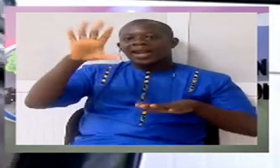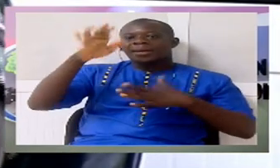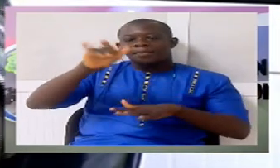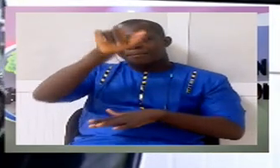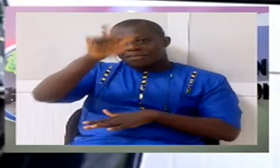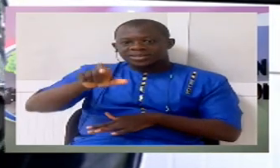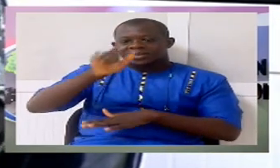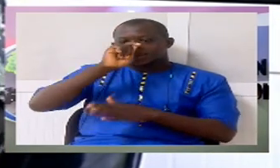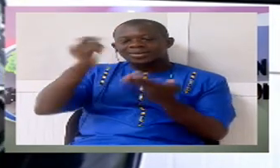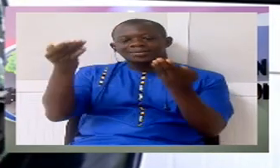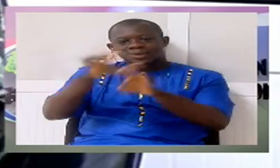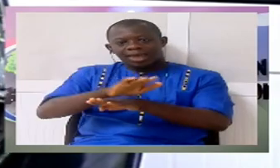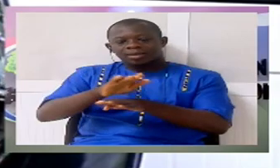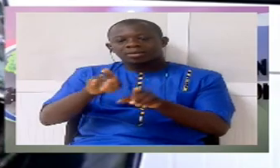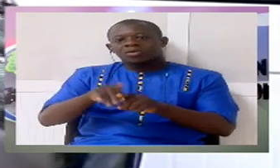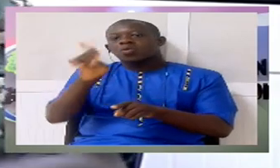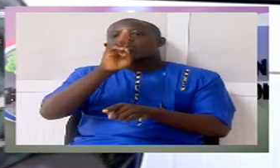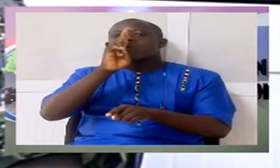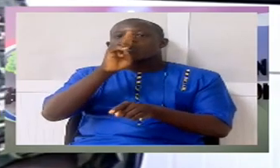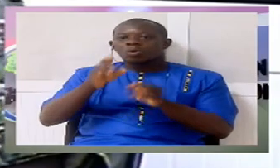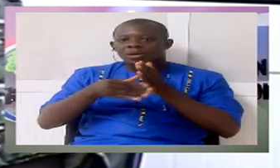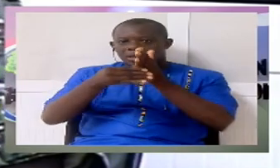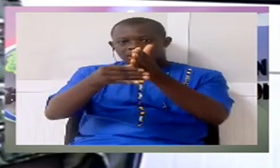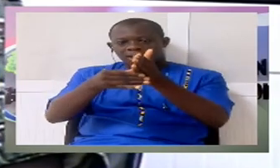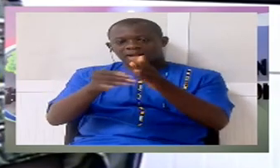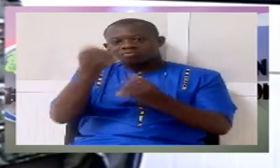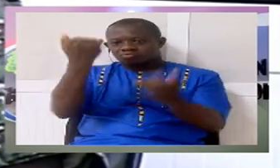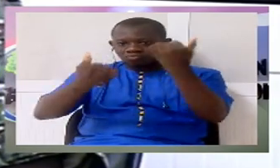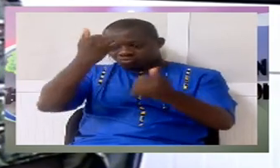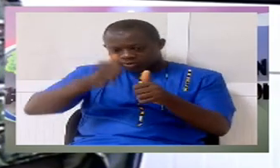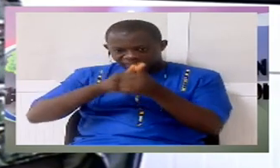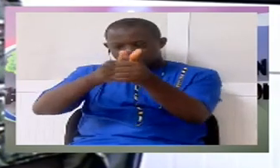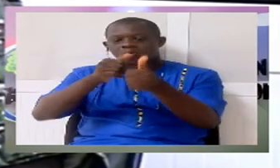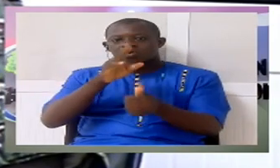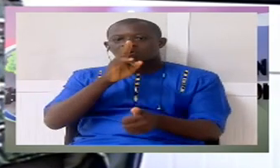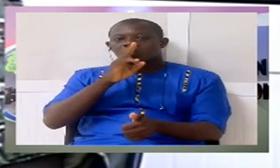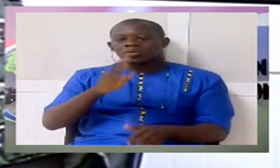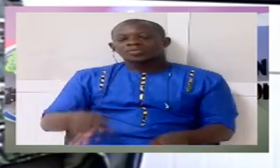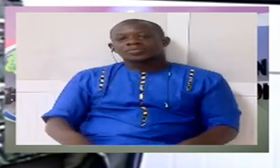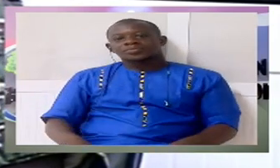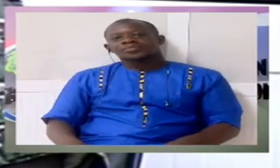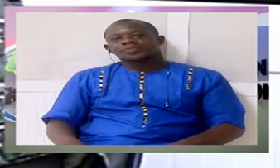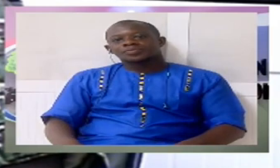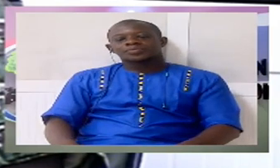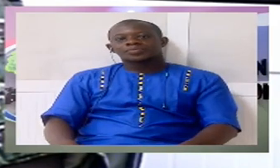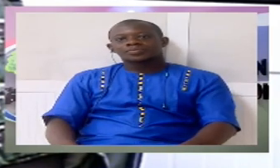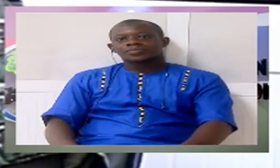joge Kanilai e bes bi nga xamne ci la Arab bi way Arab bobu de kan moy won command convoy bi?